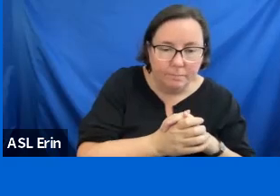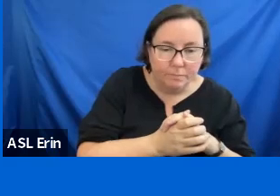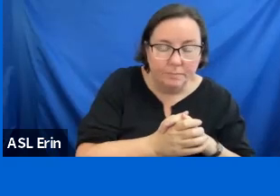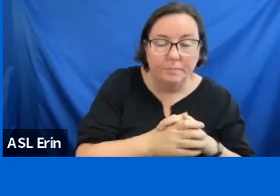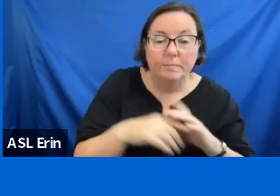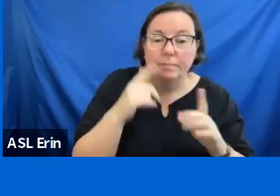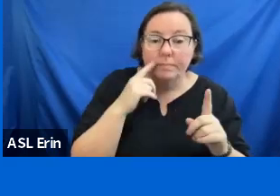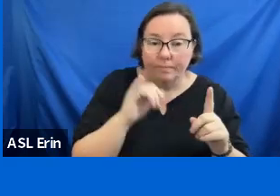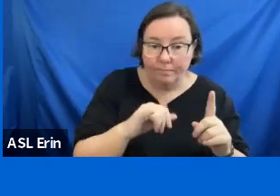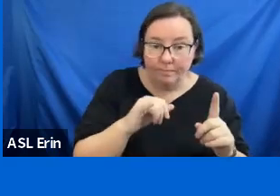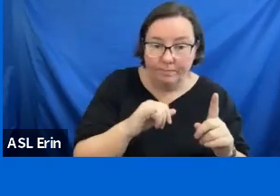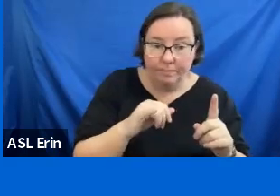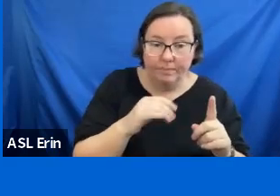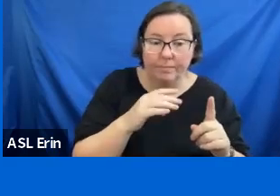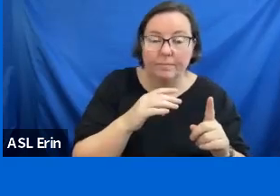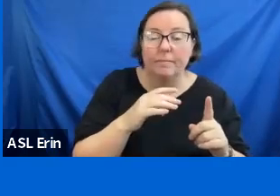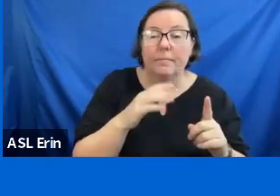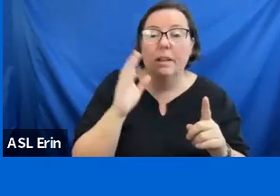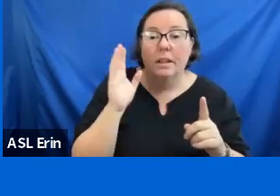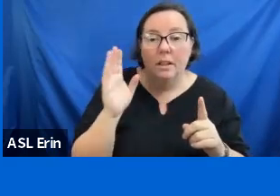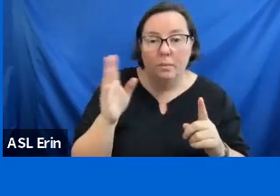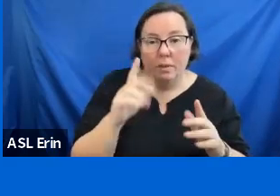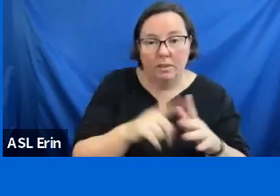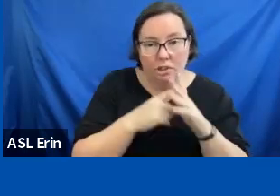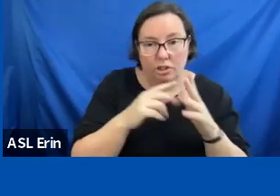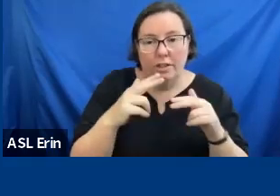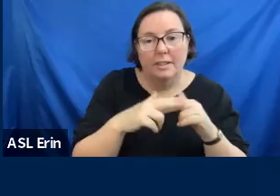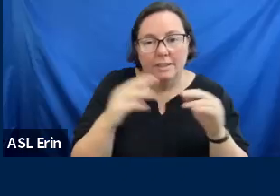that, I am going to go into our slides.